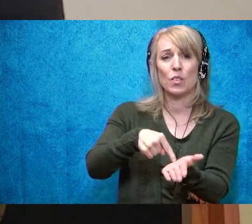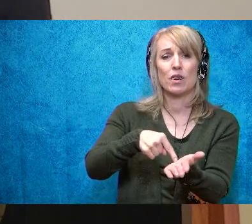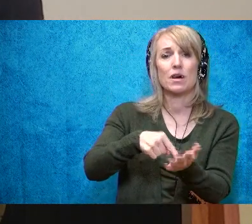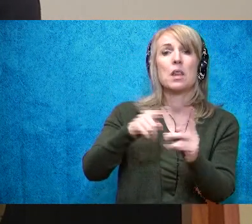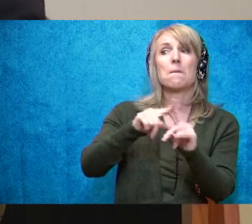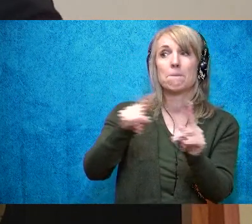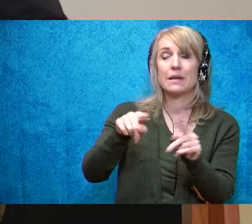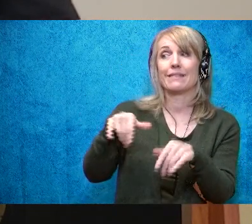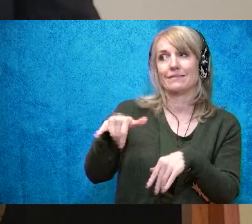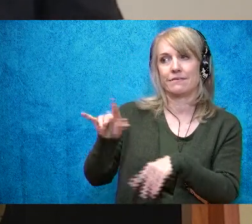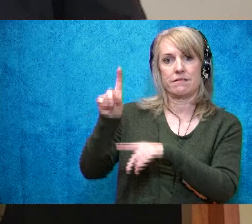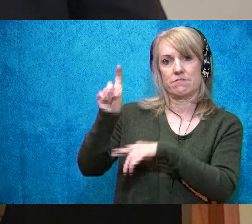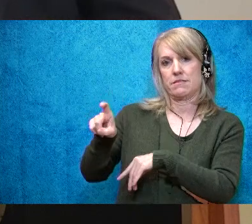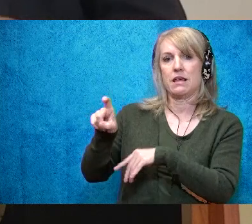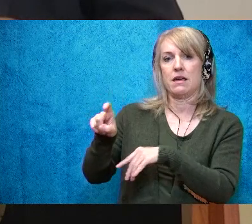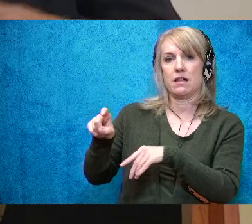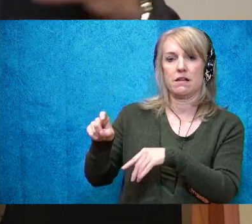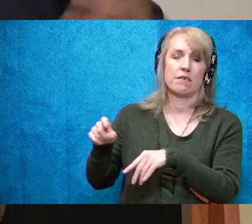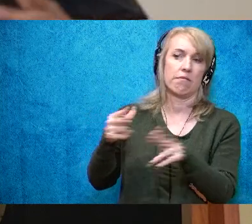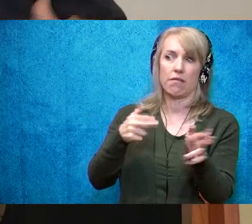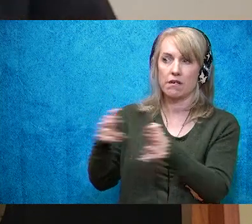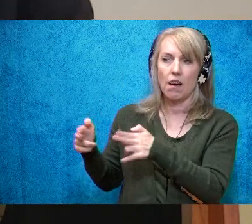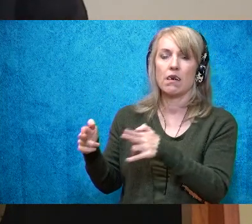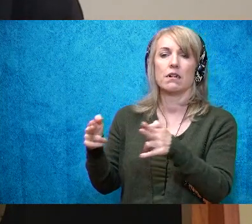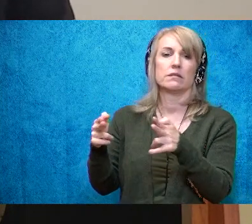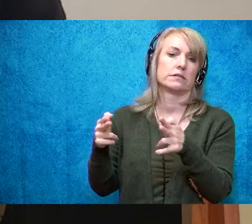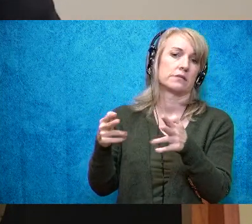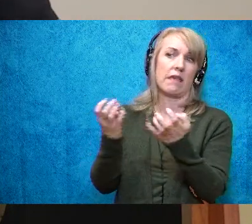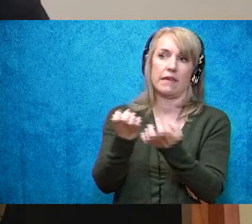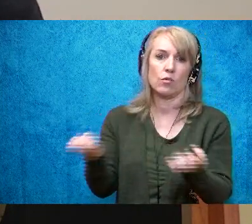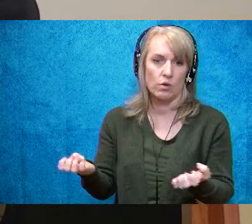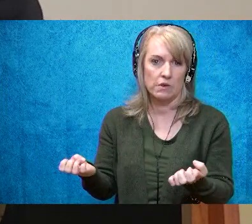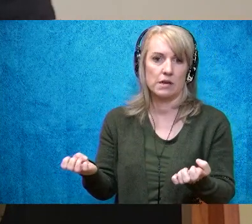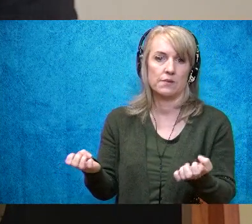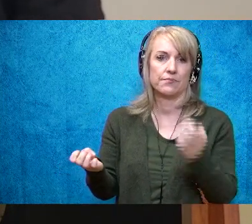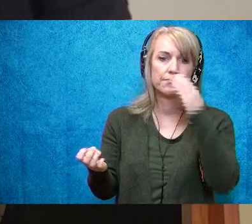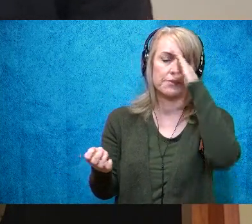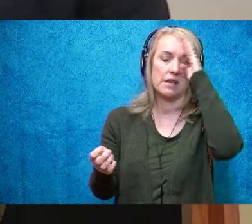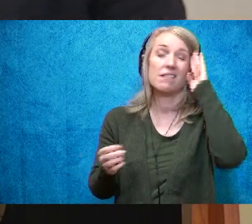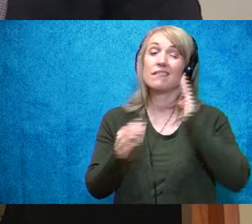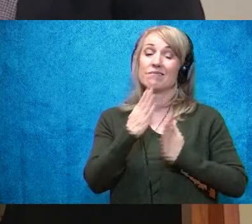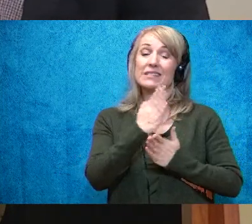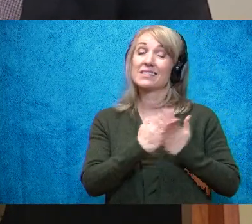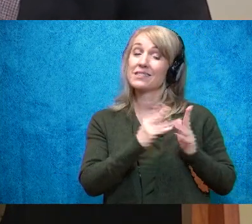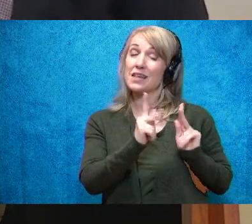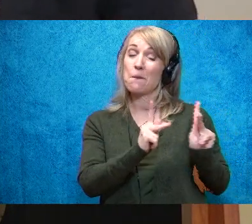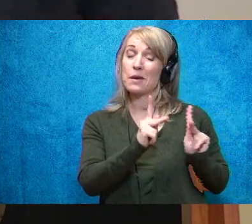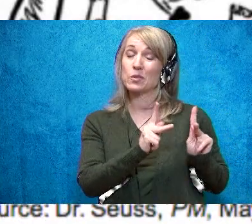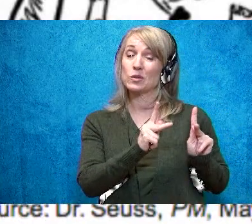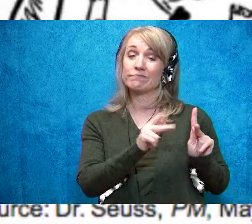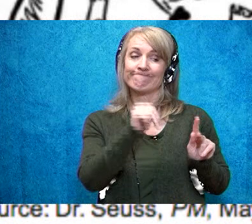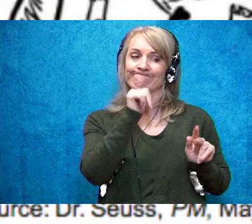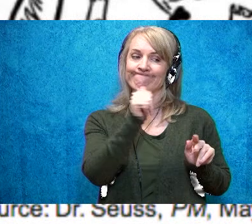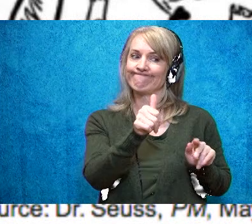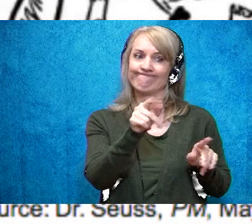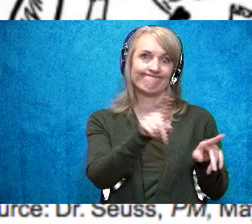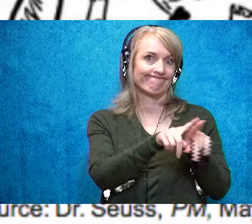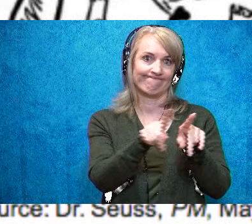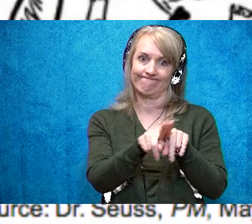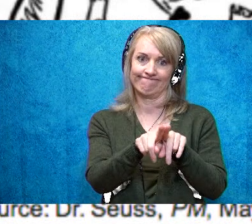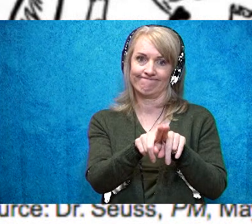that there are people that disagree with him. So let's look at the board, there's two documents. One on the